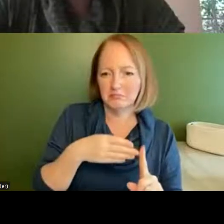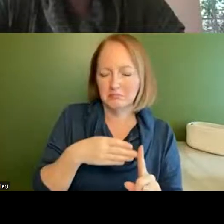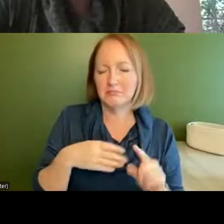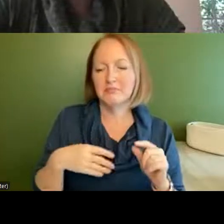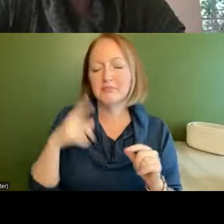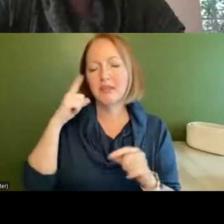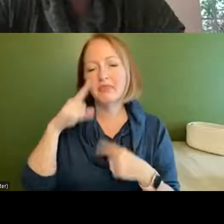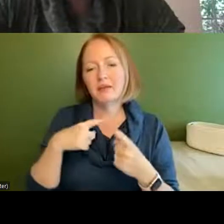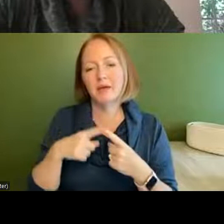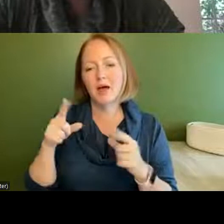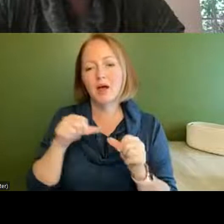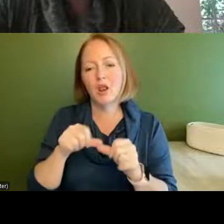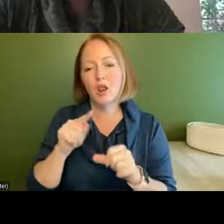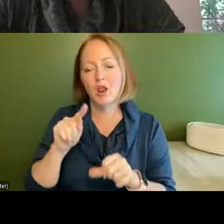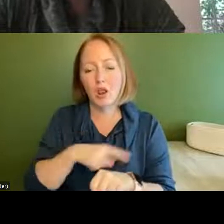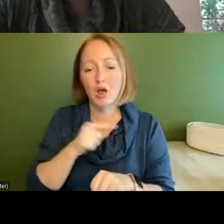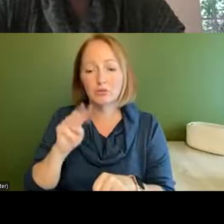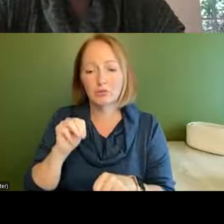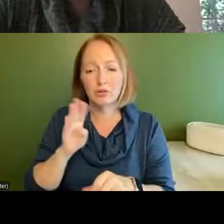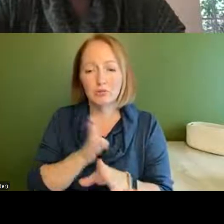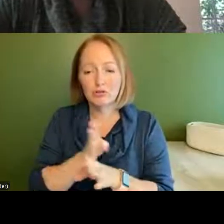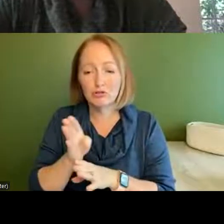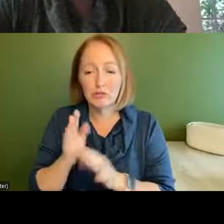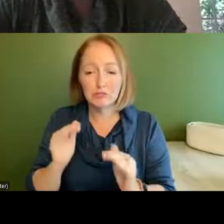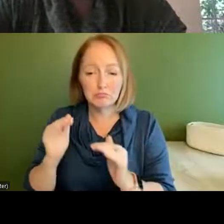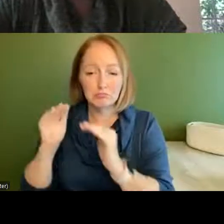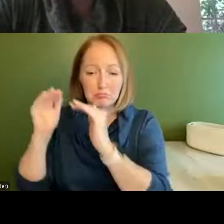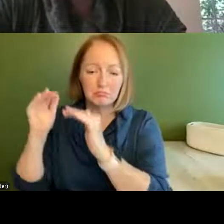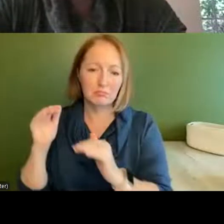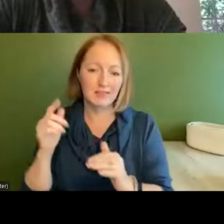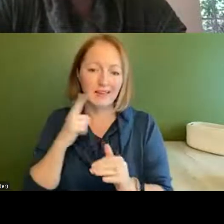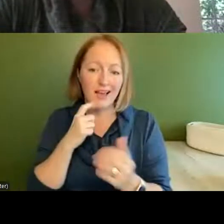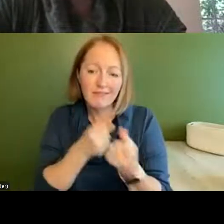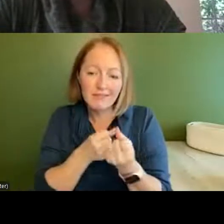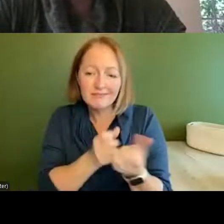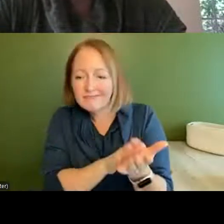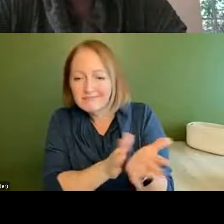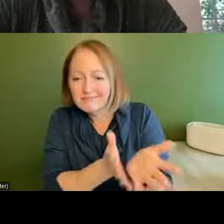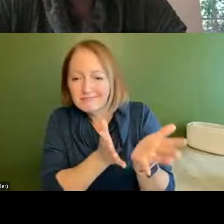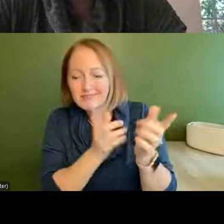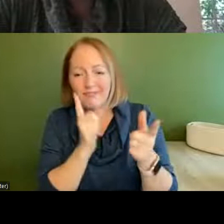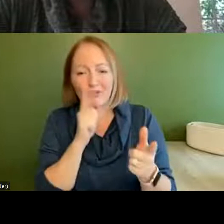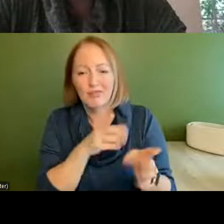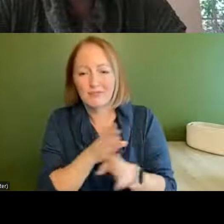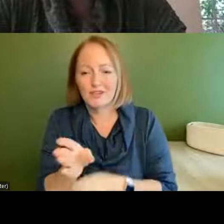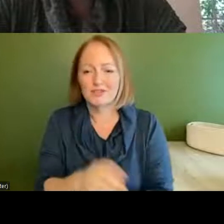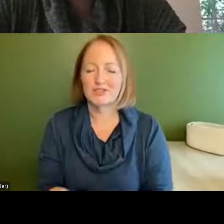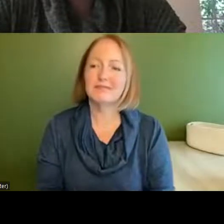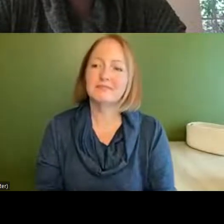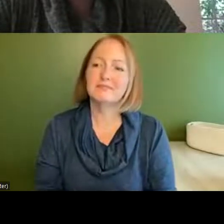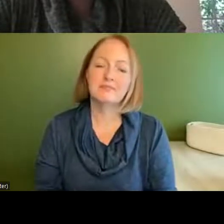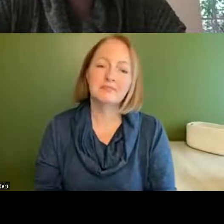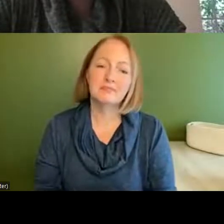think about their longer term careers and have kind of a champion for them professionally. And, you know, to the extent